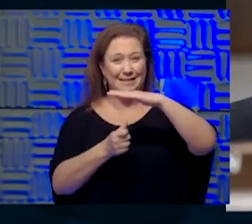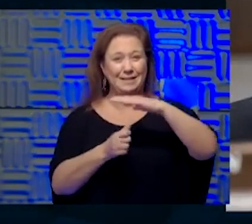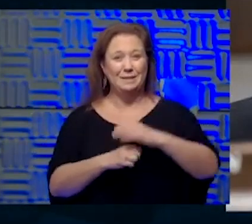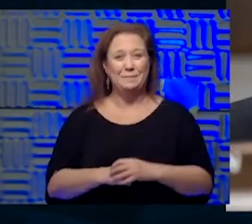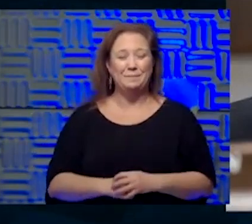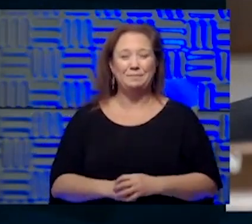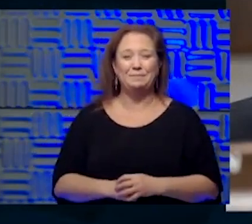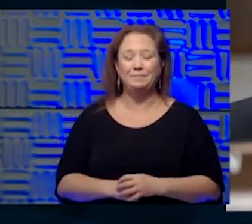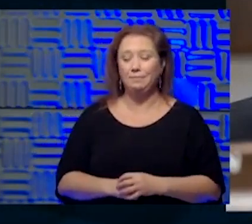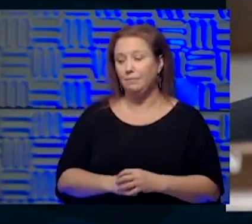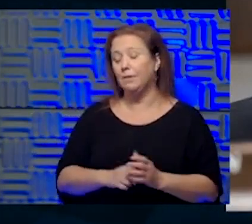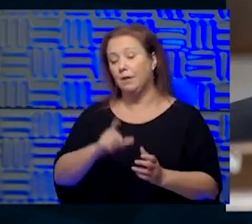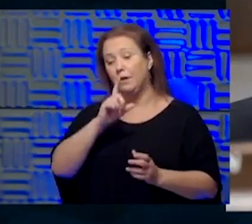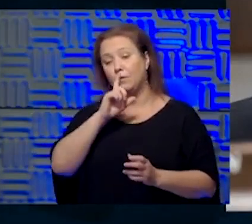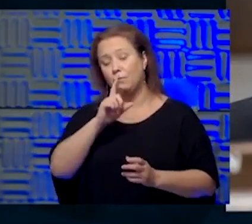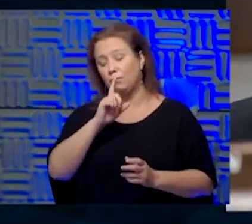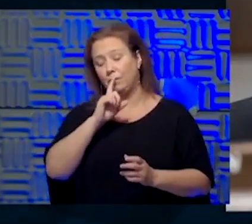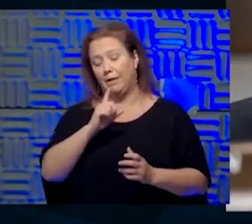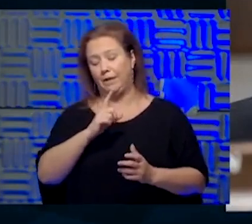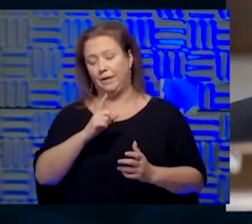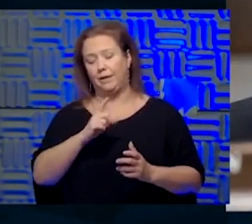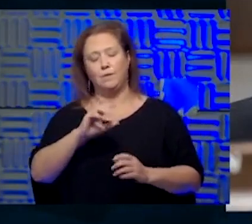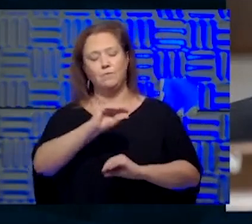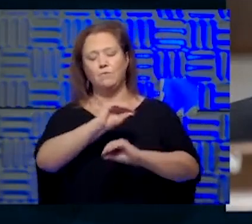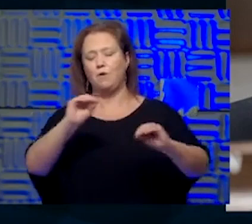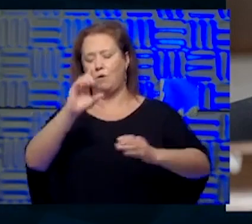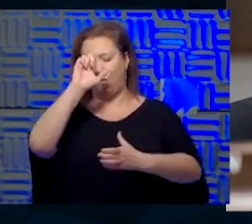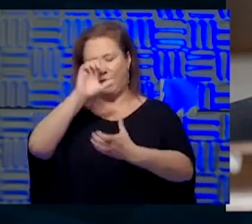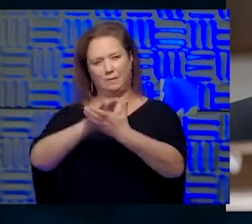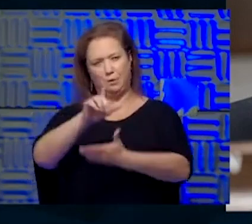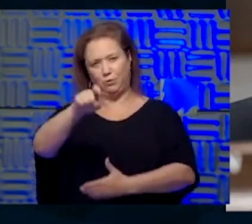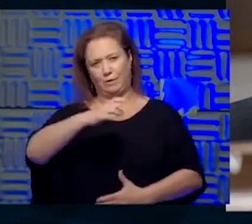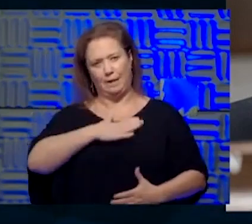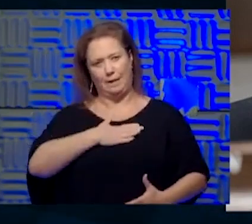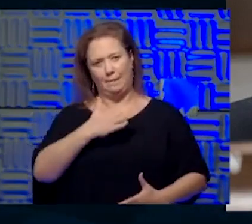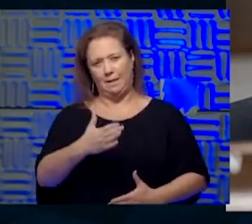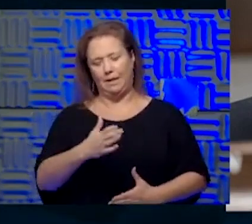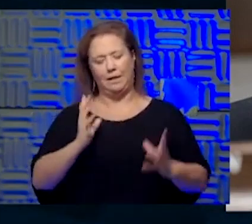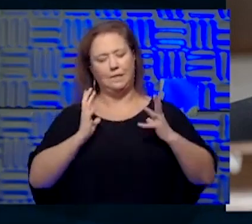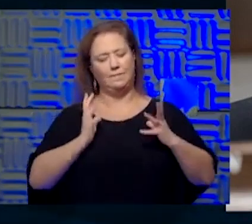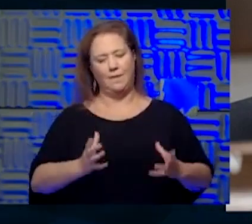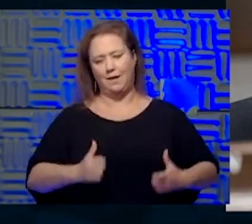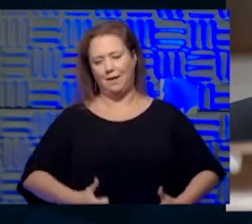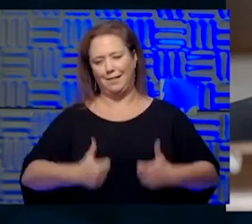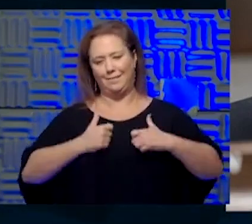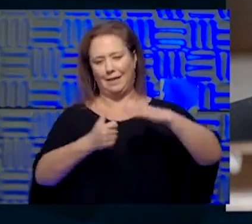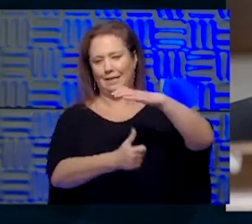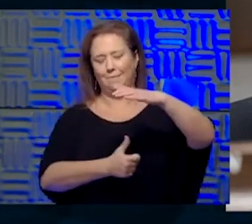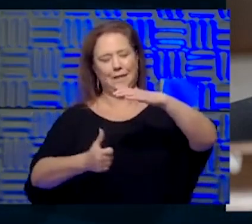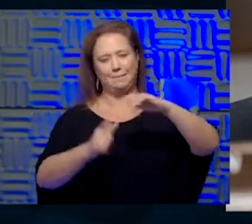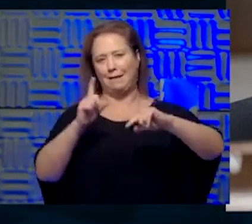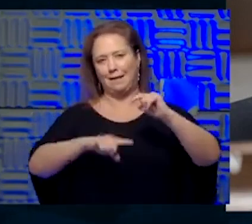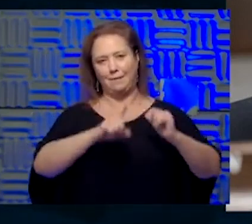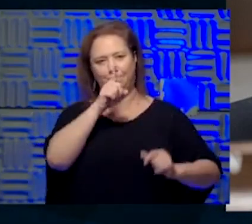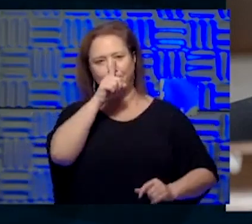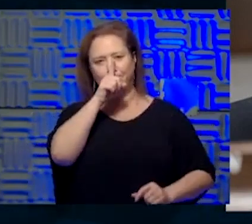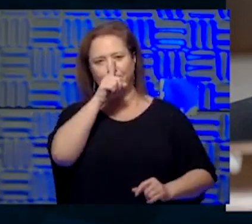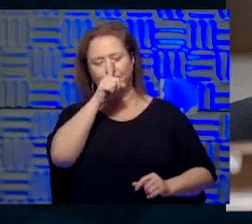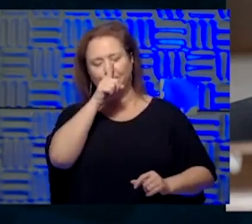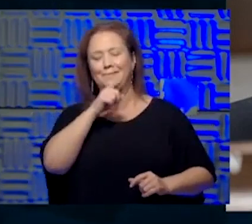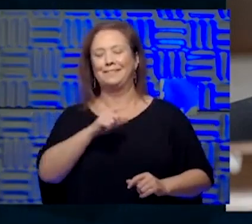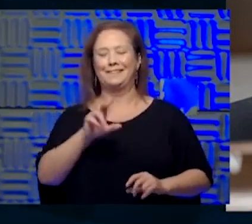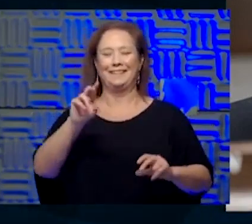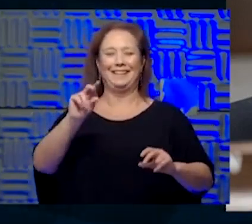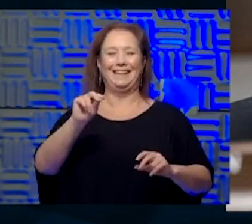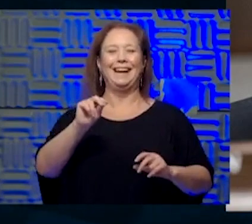The reality is that one could never admit, no husband should ever admit that they're just fine in the basement. No, it's a terrible experience. I can't wait to get back